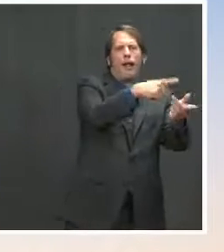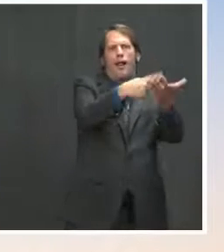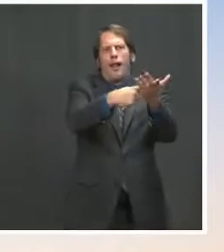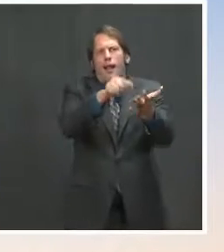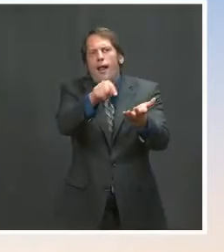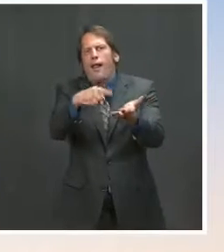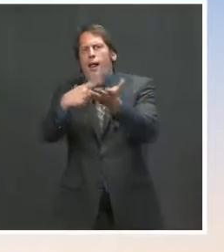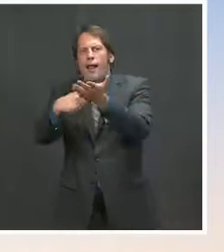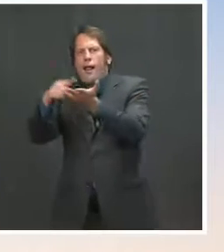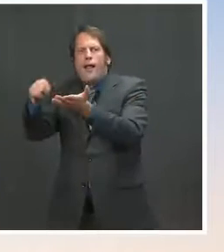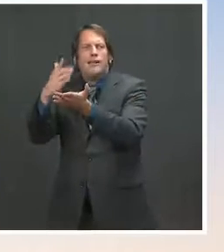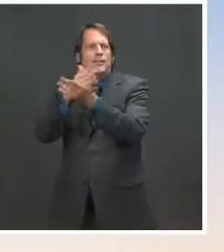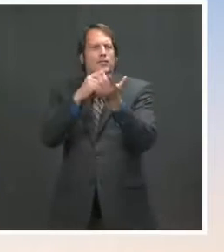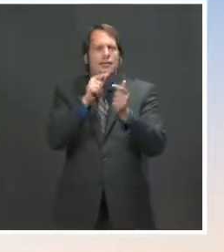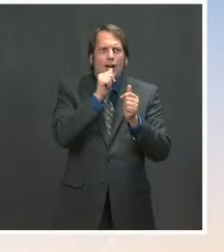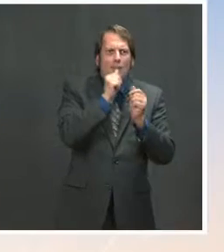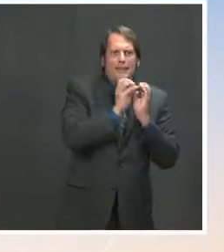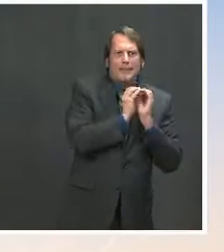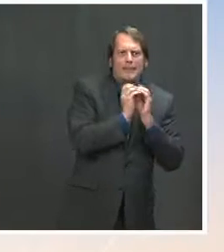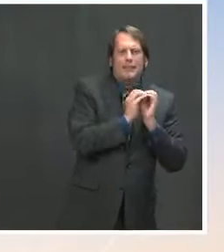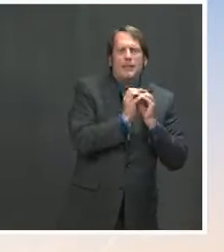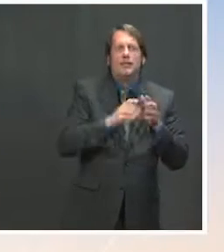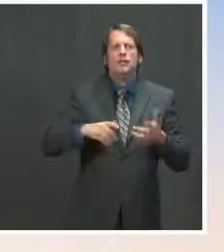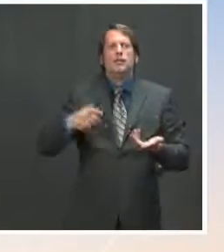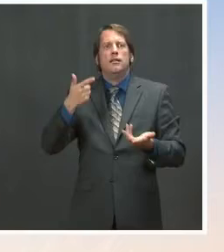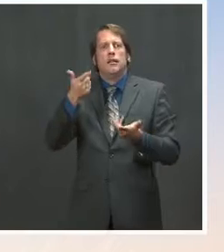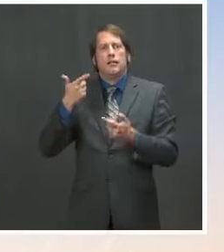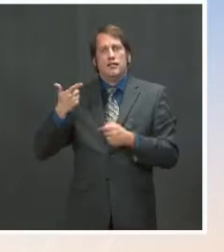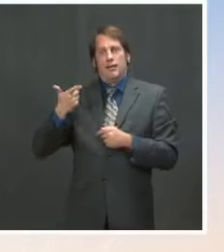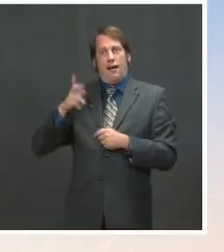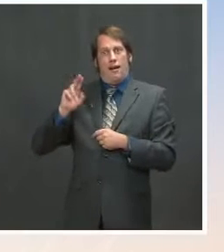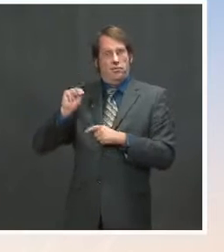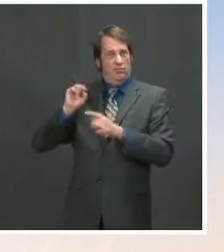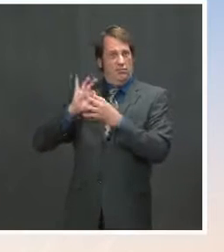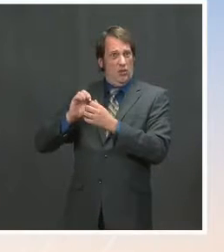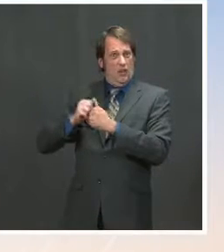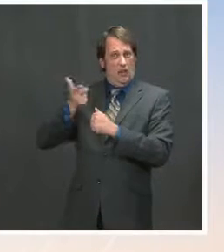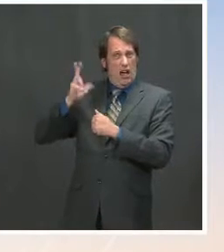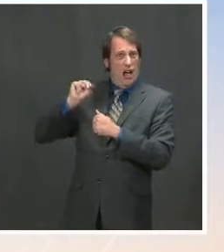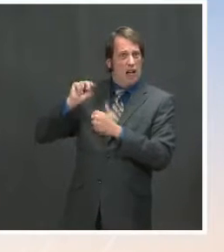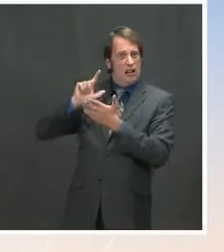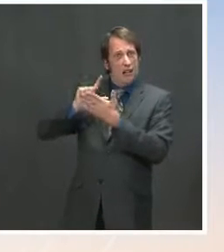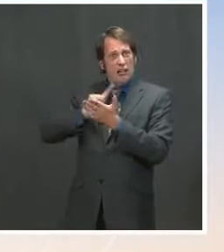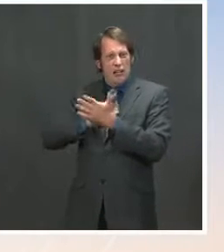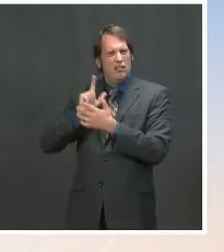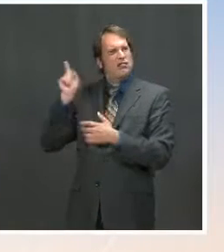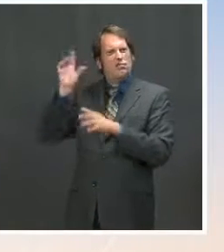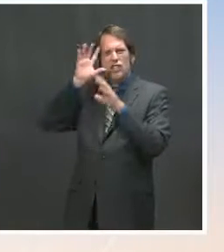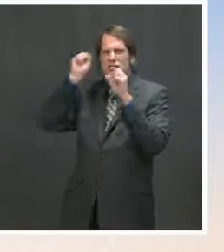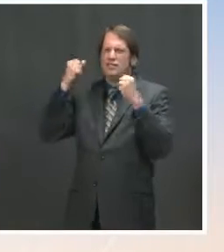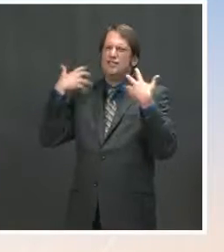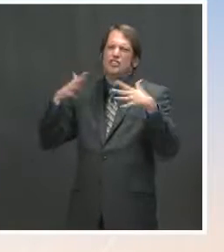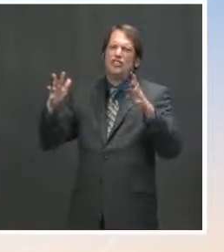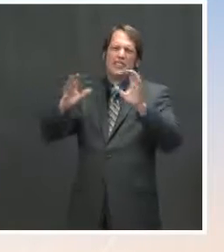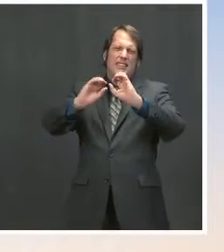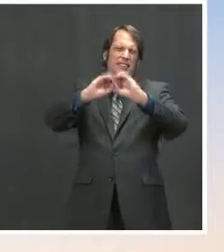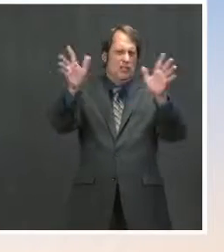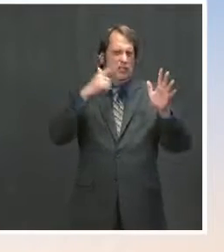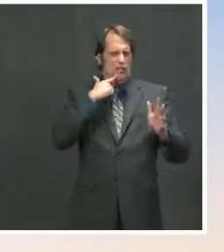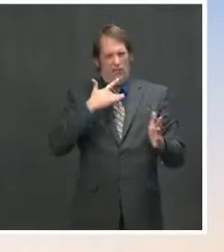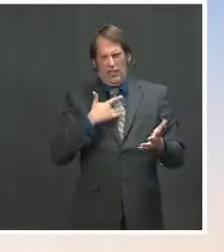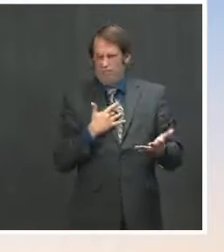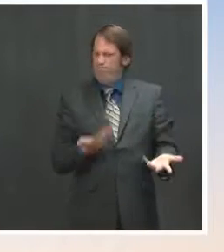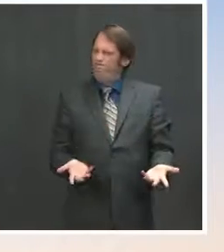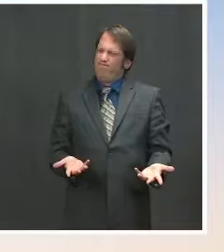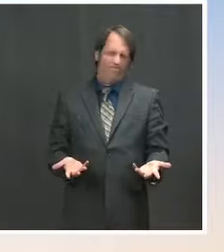confusion about where the president stands on guns. He spoke to this issue quite passionately on Friday. He's been an advocate through the course of his career